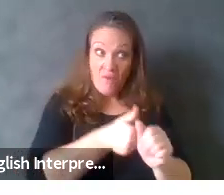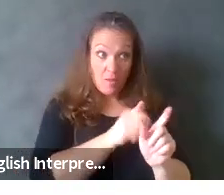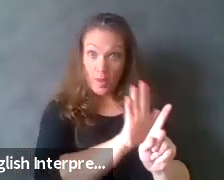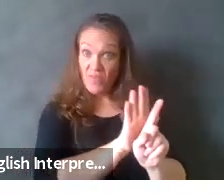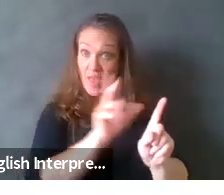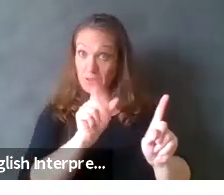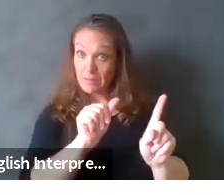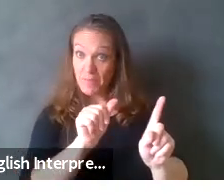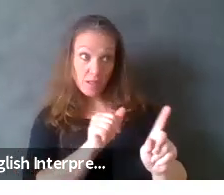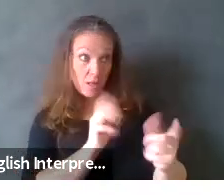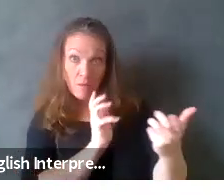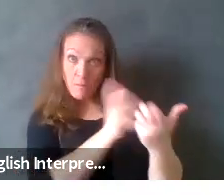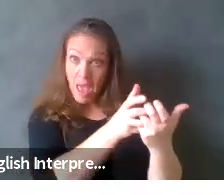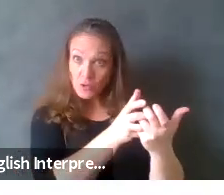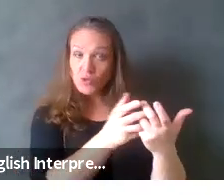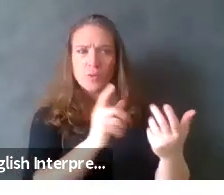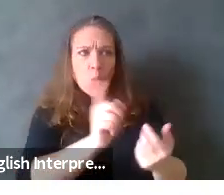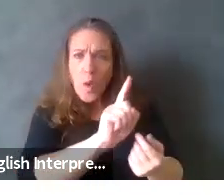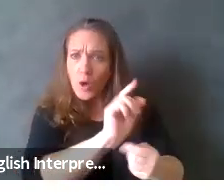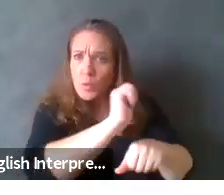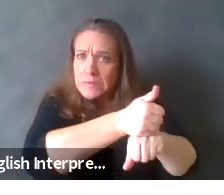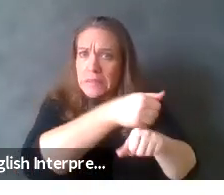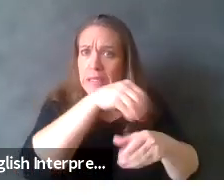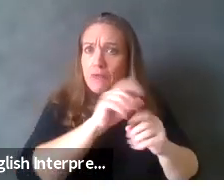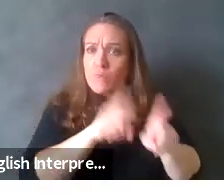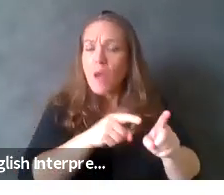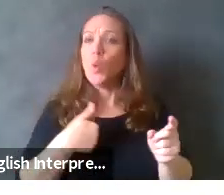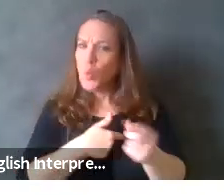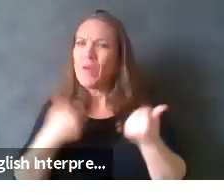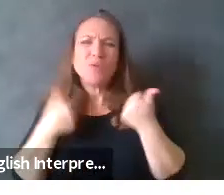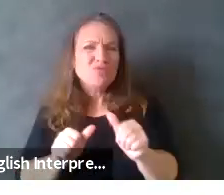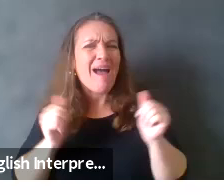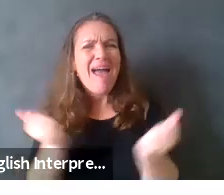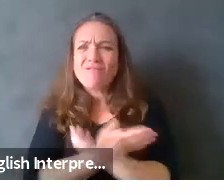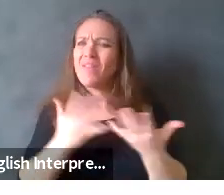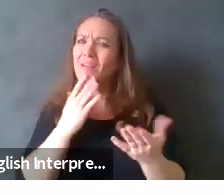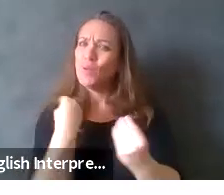to them wherever they are located in the response. So next slide, please.